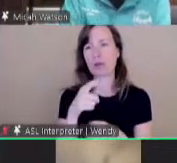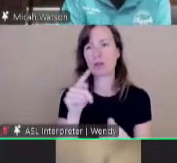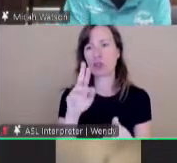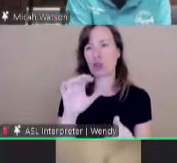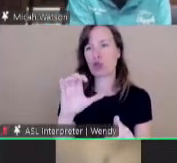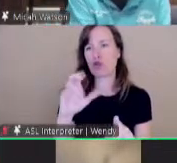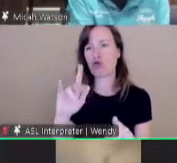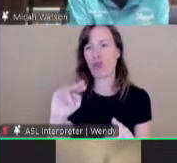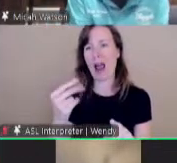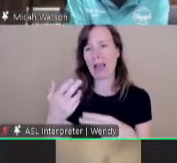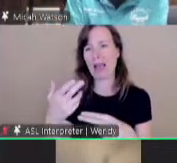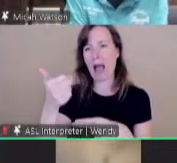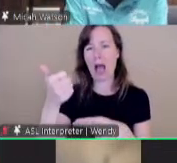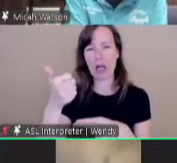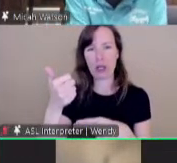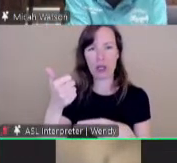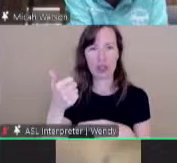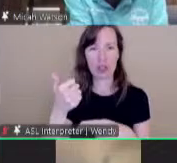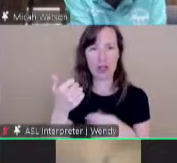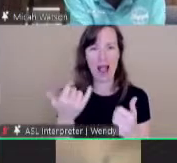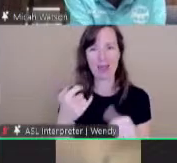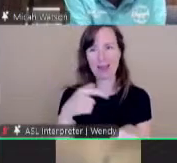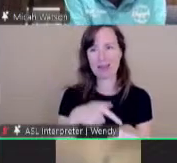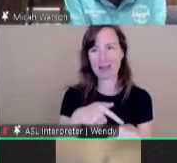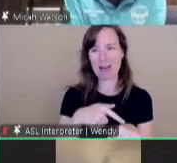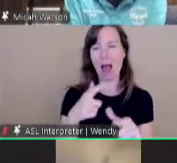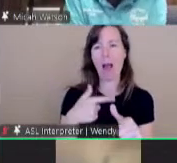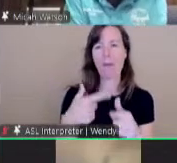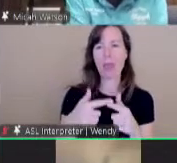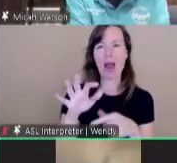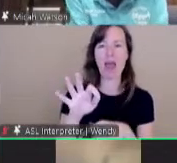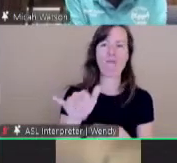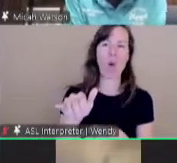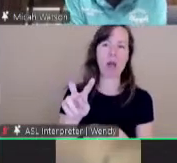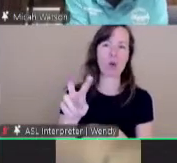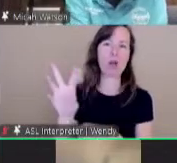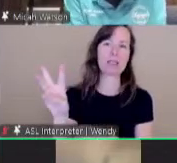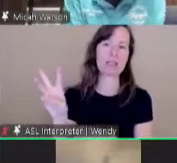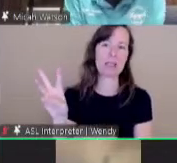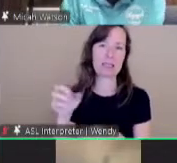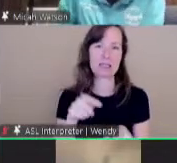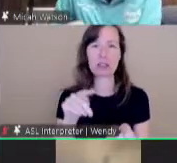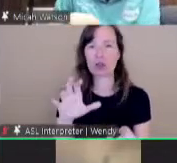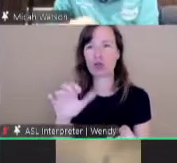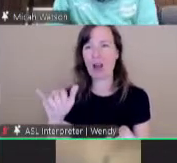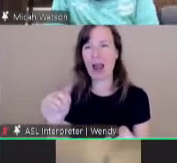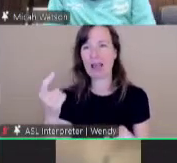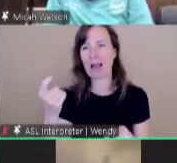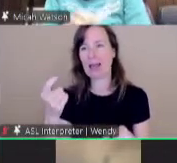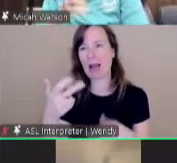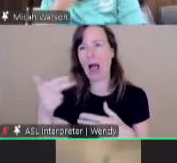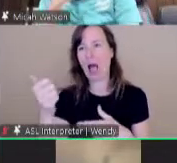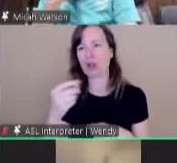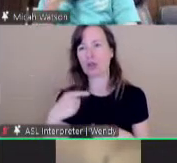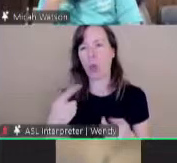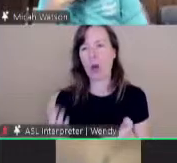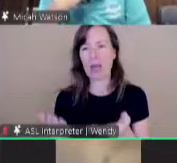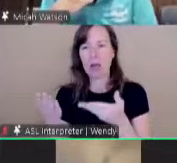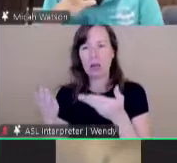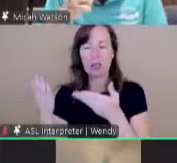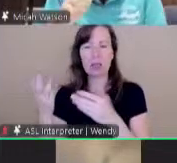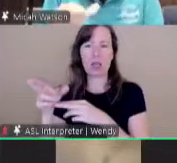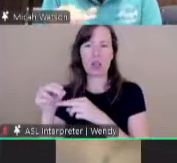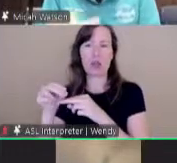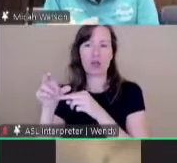this moment in time. In the FY26 budget, it is tracking a little bit higher, so we pushed this one up